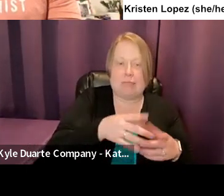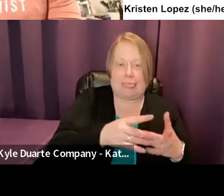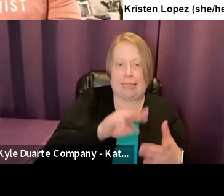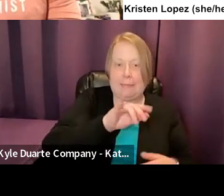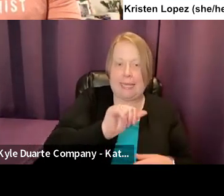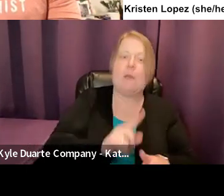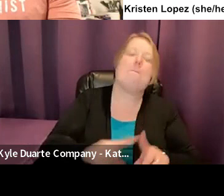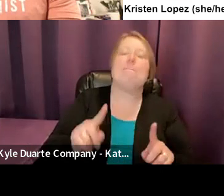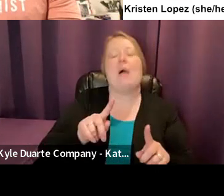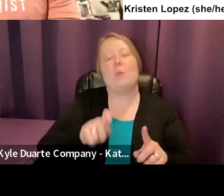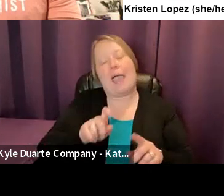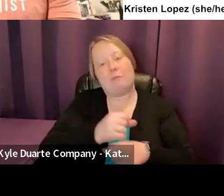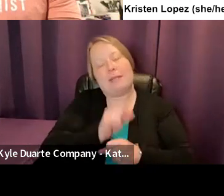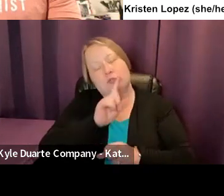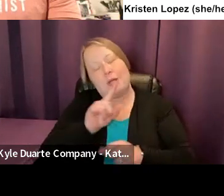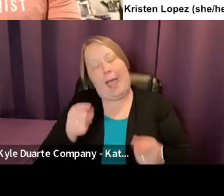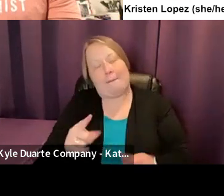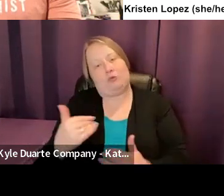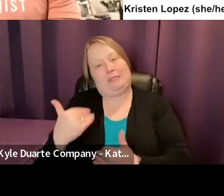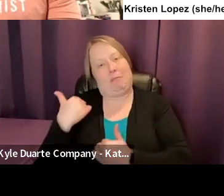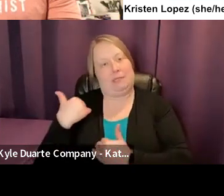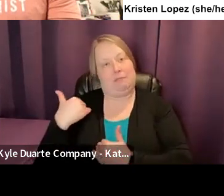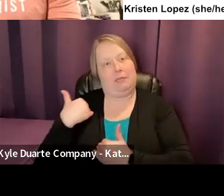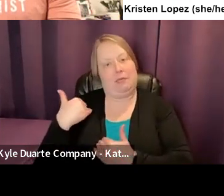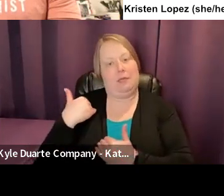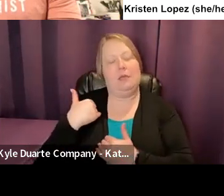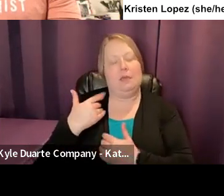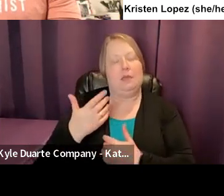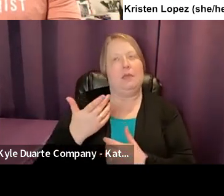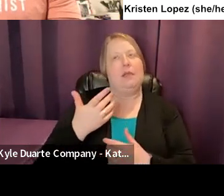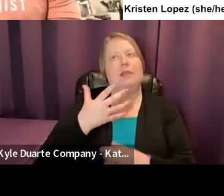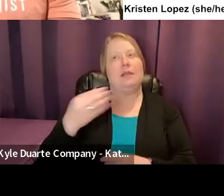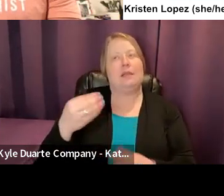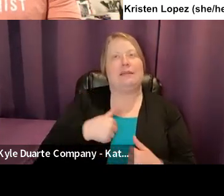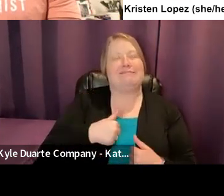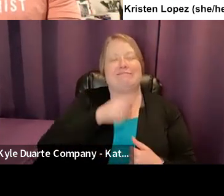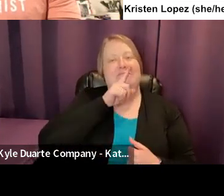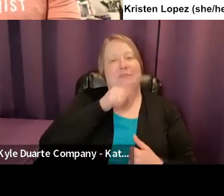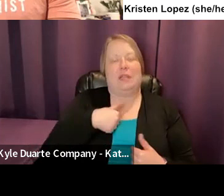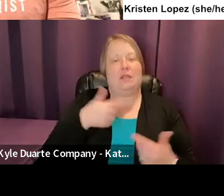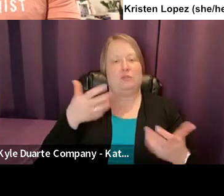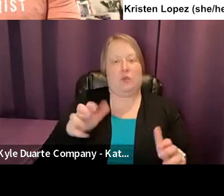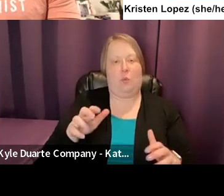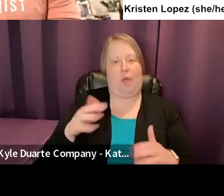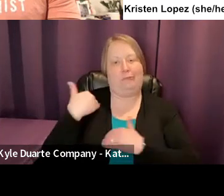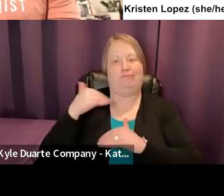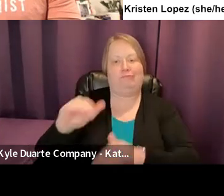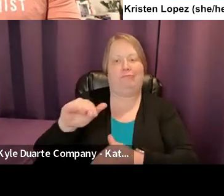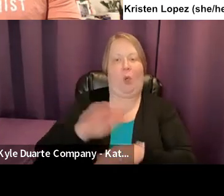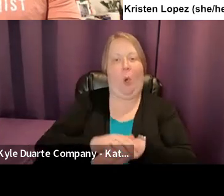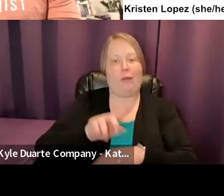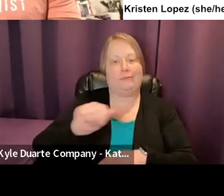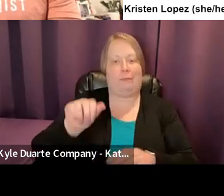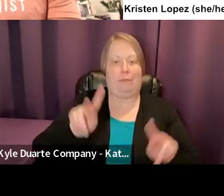done responsibly. I feel like, and I don't want to put the onus on disabled people here.